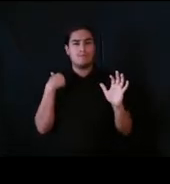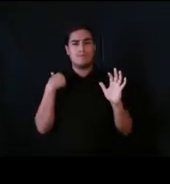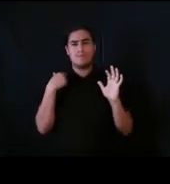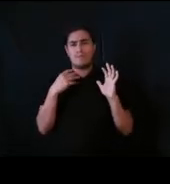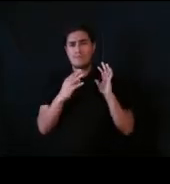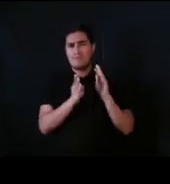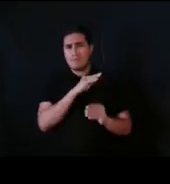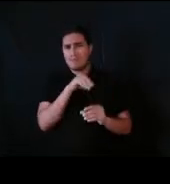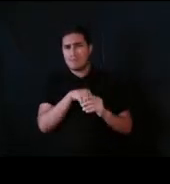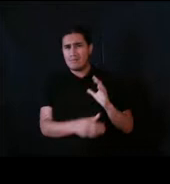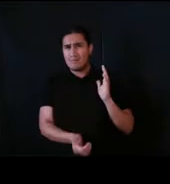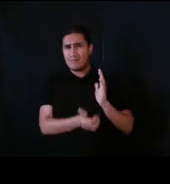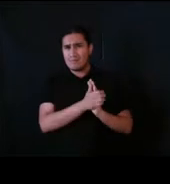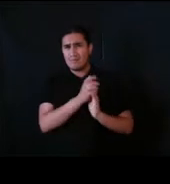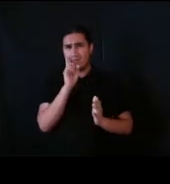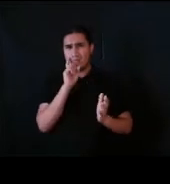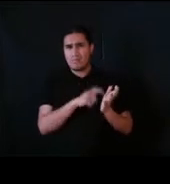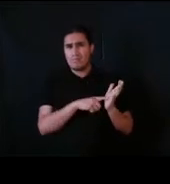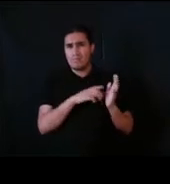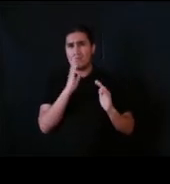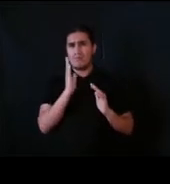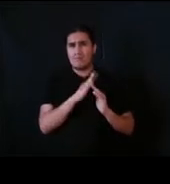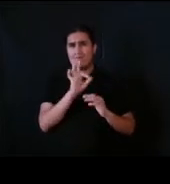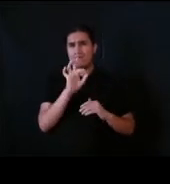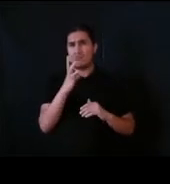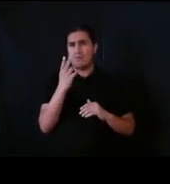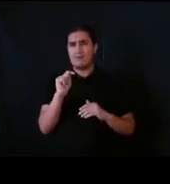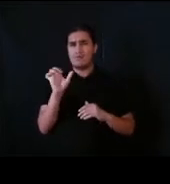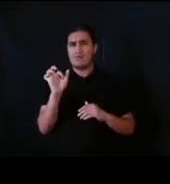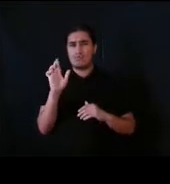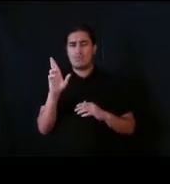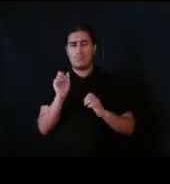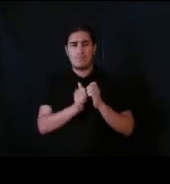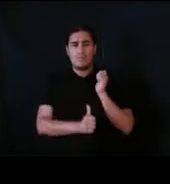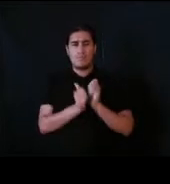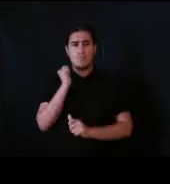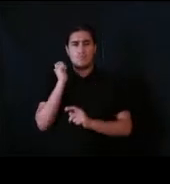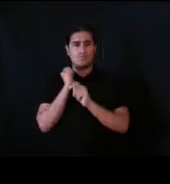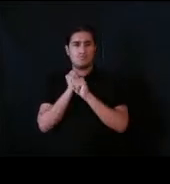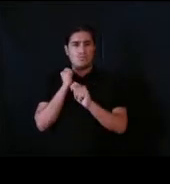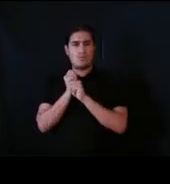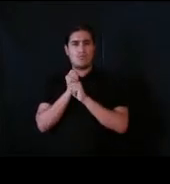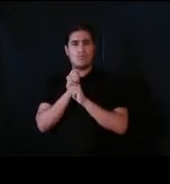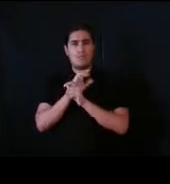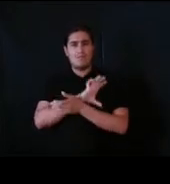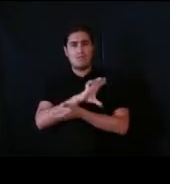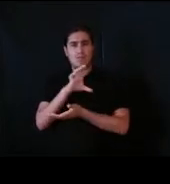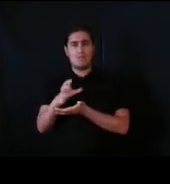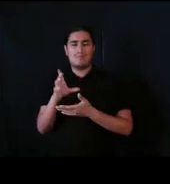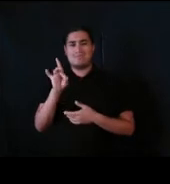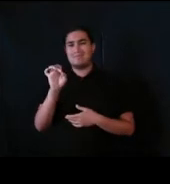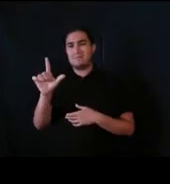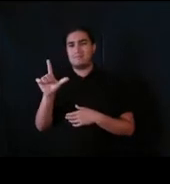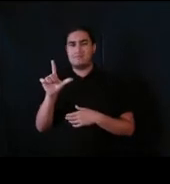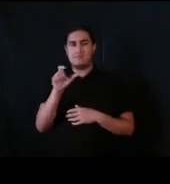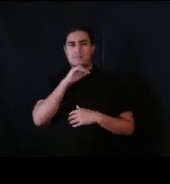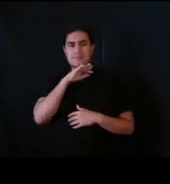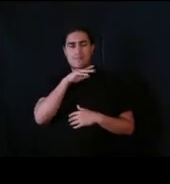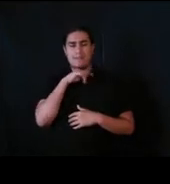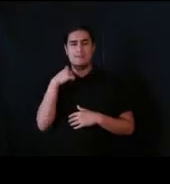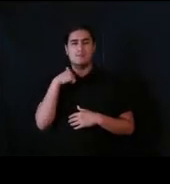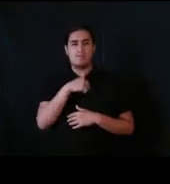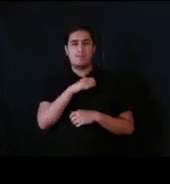bill to identify um the top five freight corridors with the most truck volume and diesel contaminants and so we are working